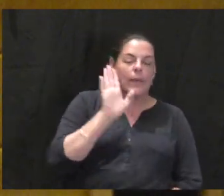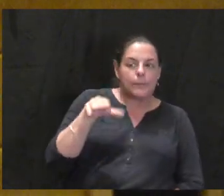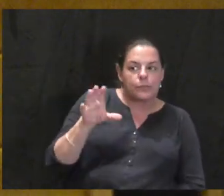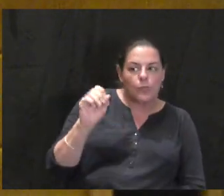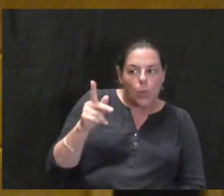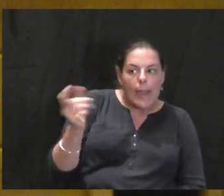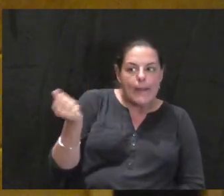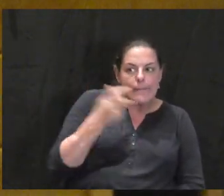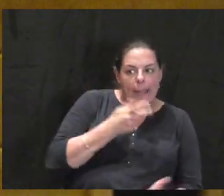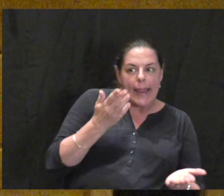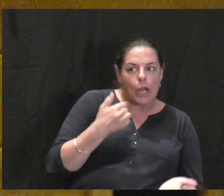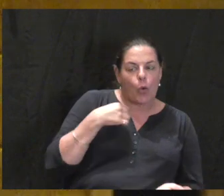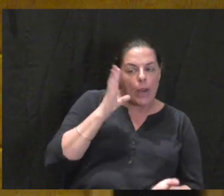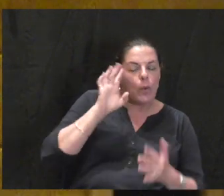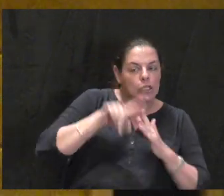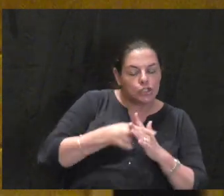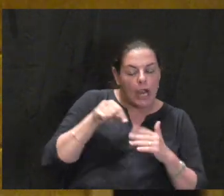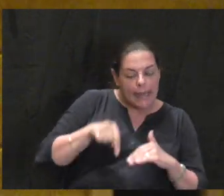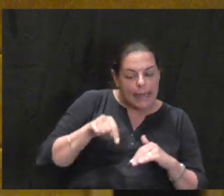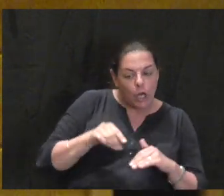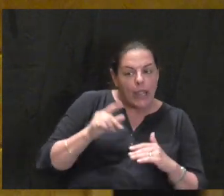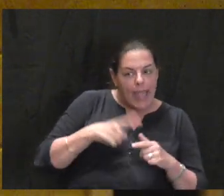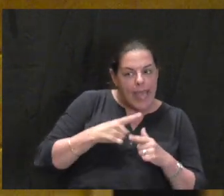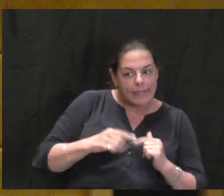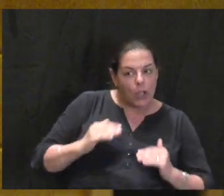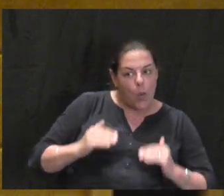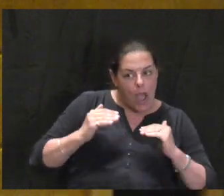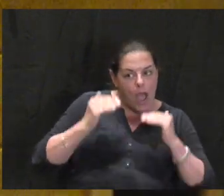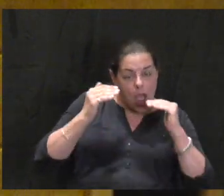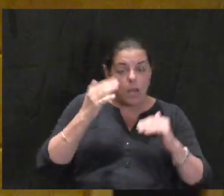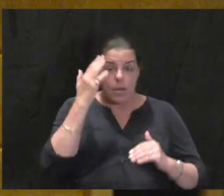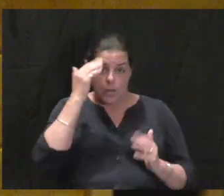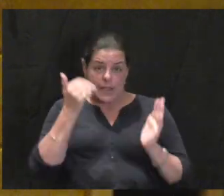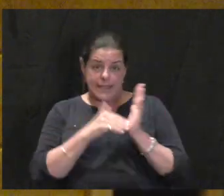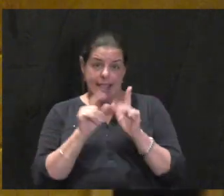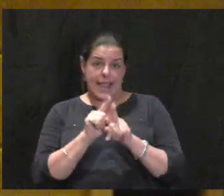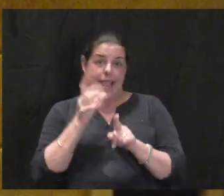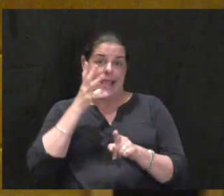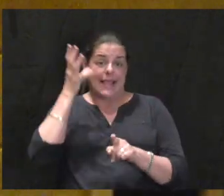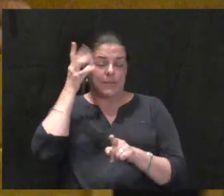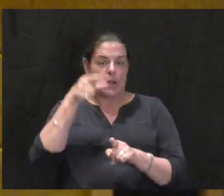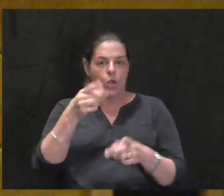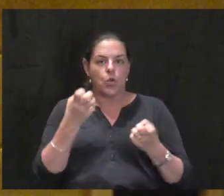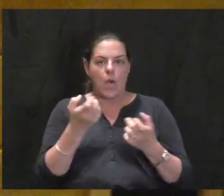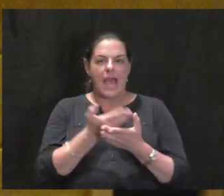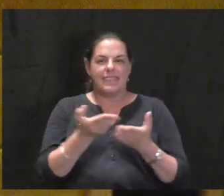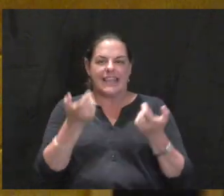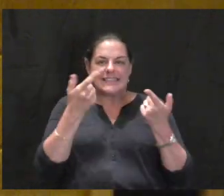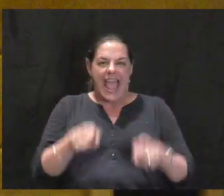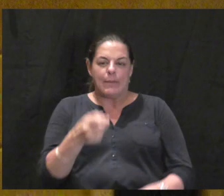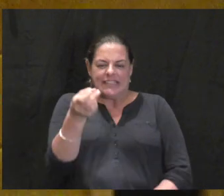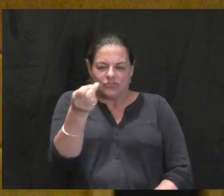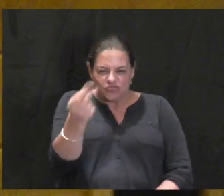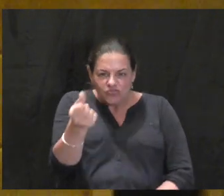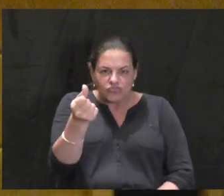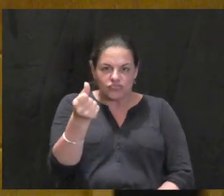kid, and what do we need to do to bring that back around? And then working in Knox County, I have had the opportunity to